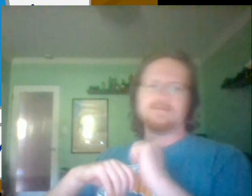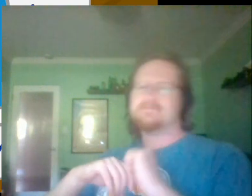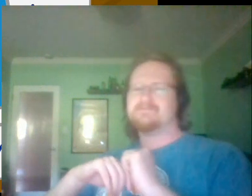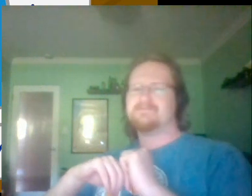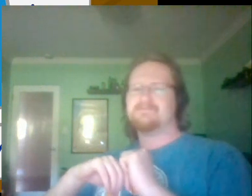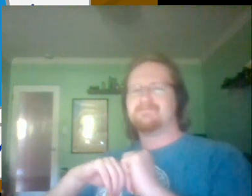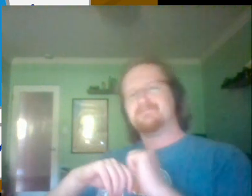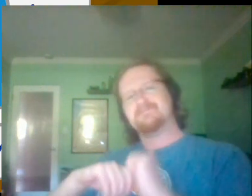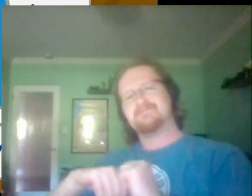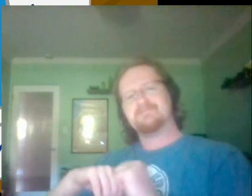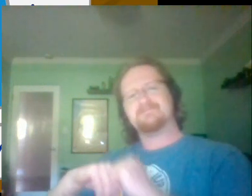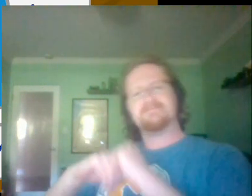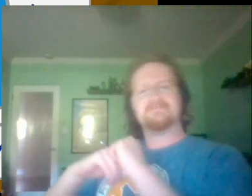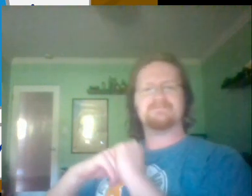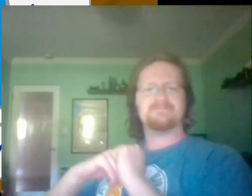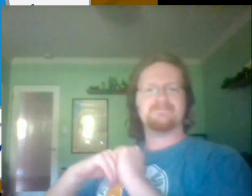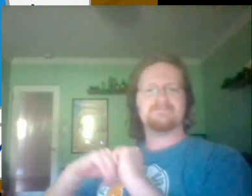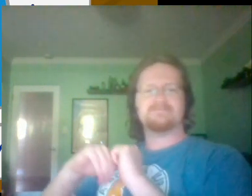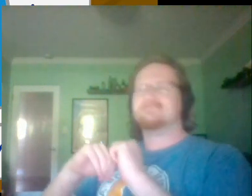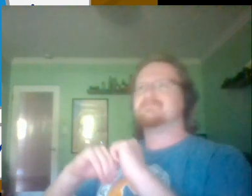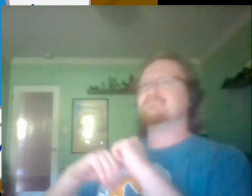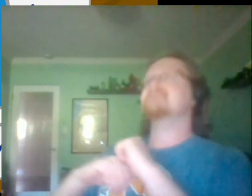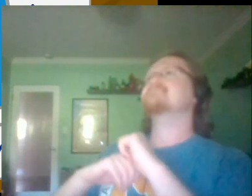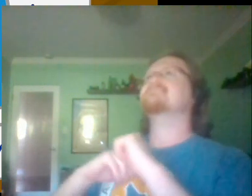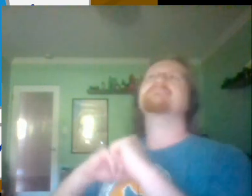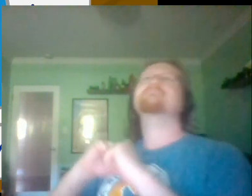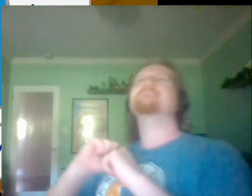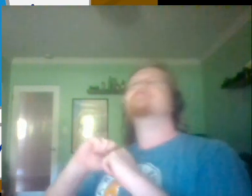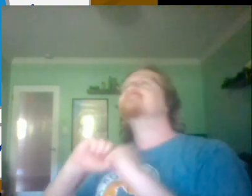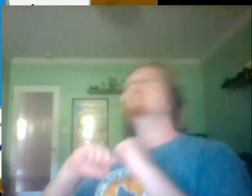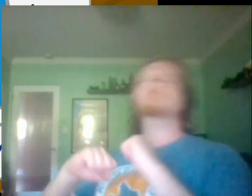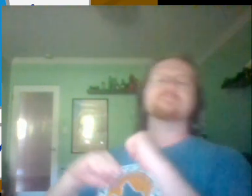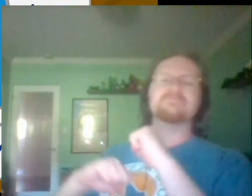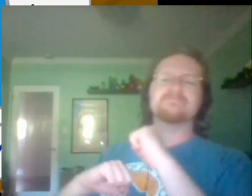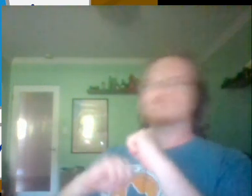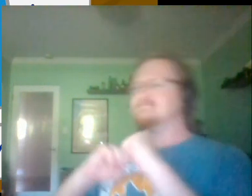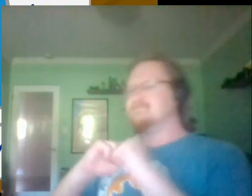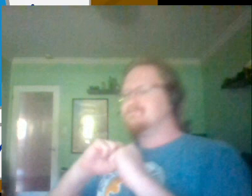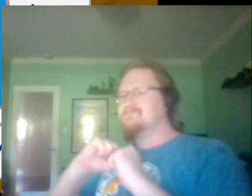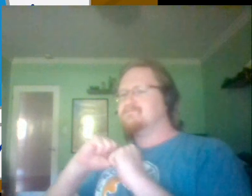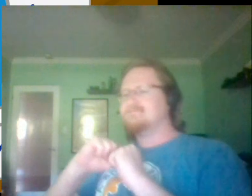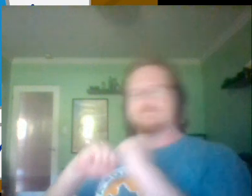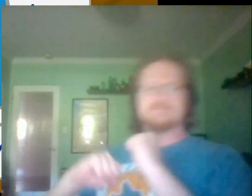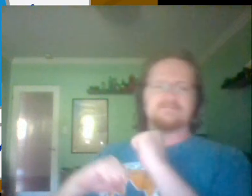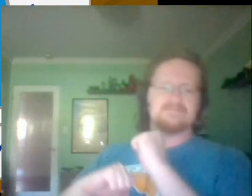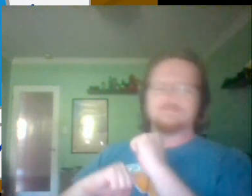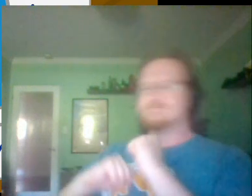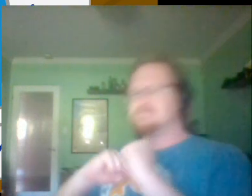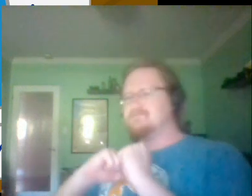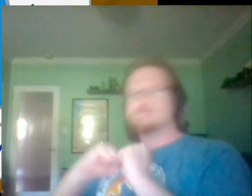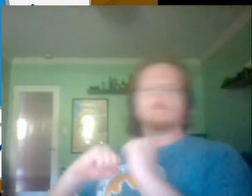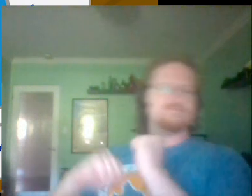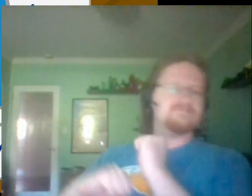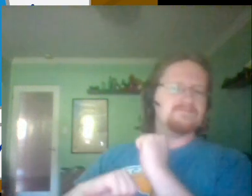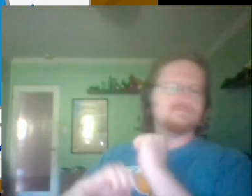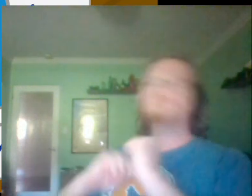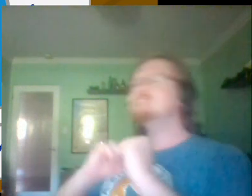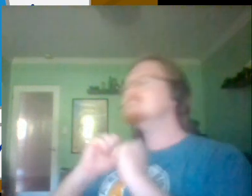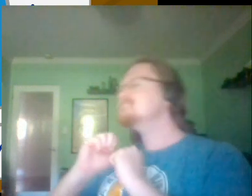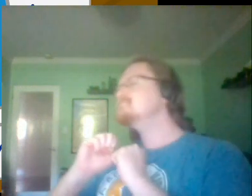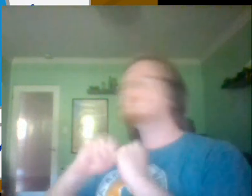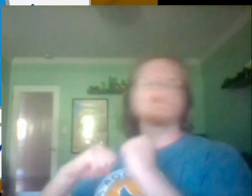Skylabag. Whatever happened to capitalization? It used to be so cool.